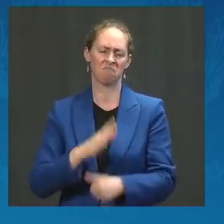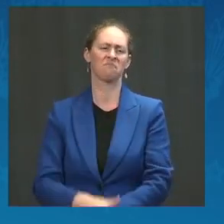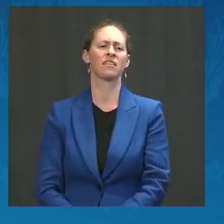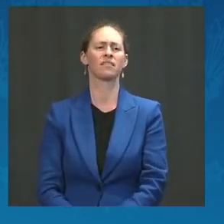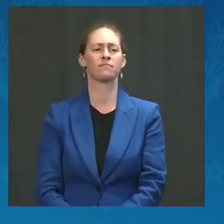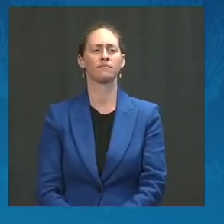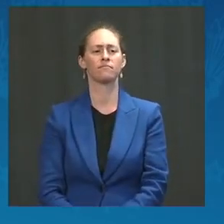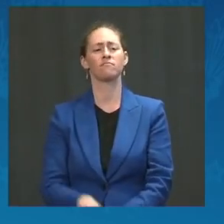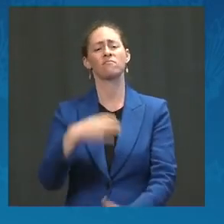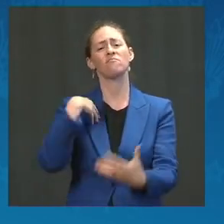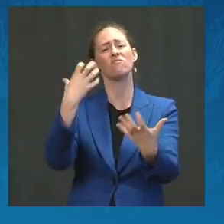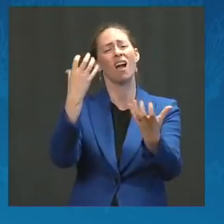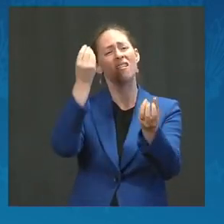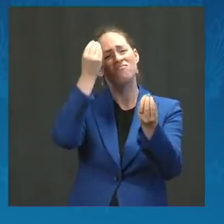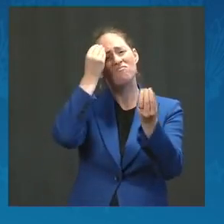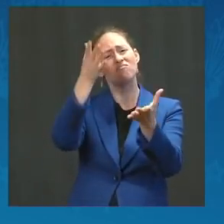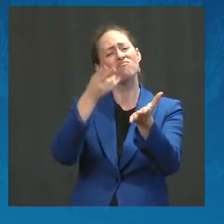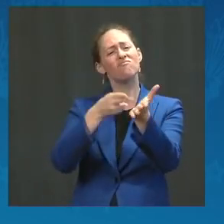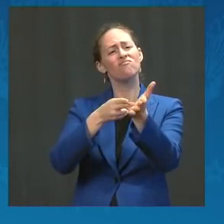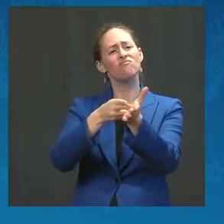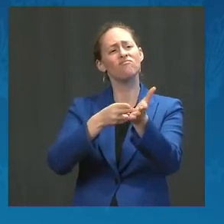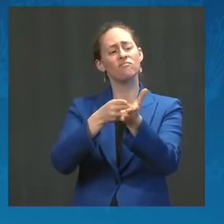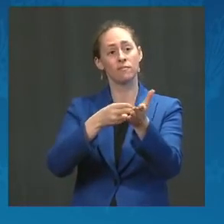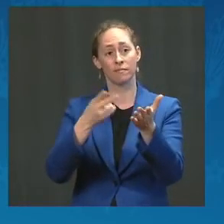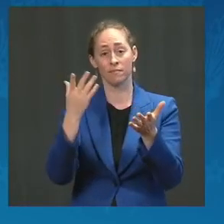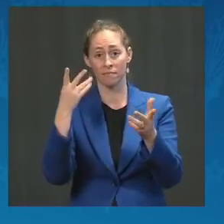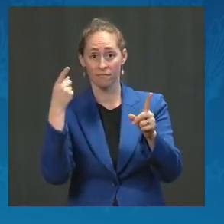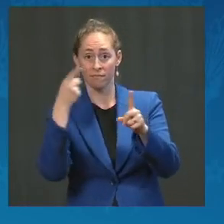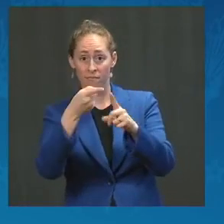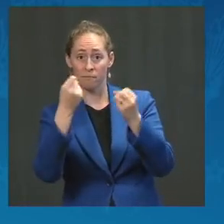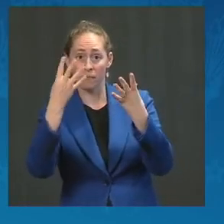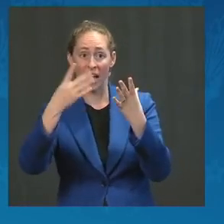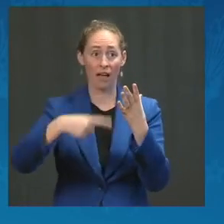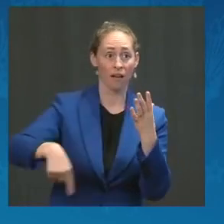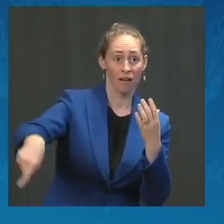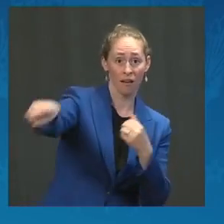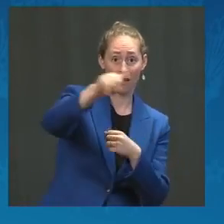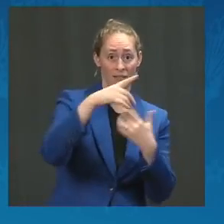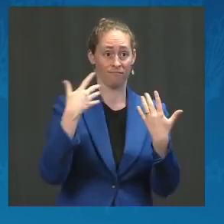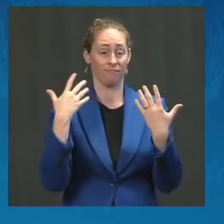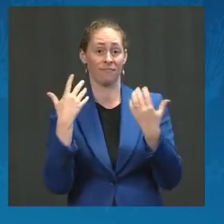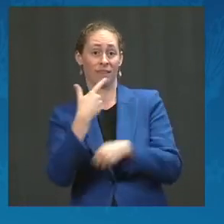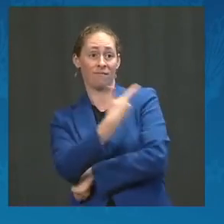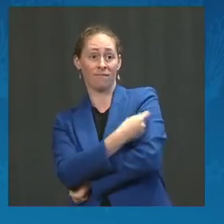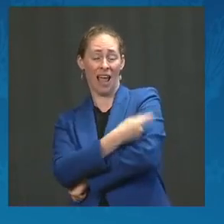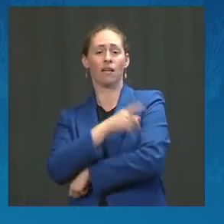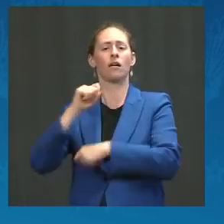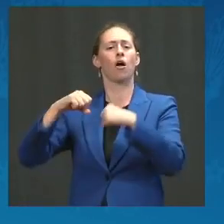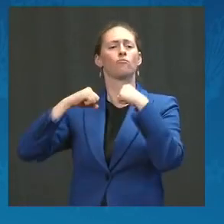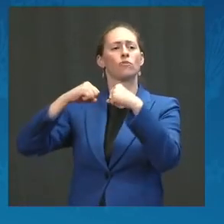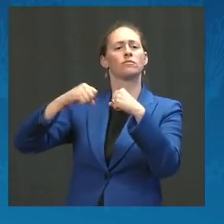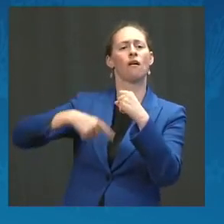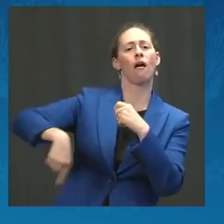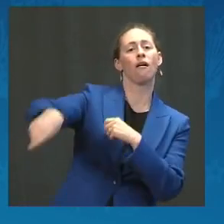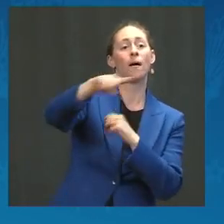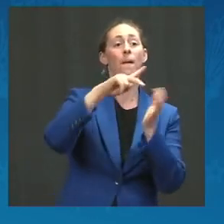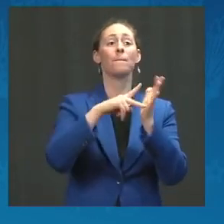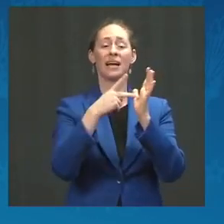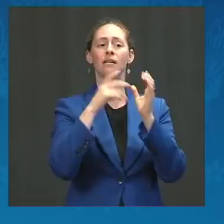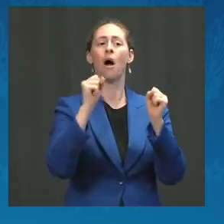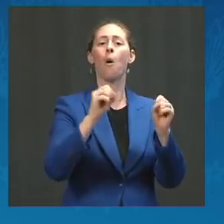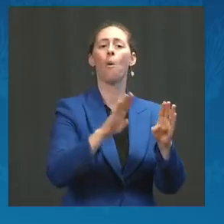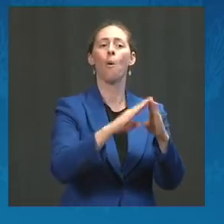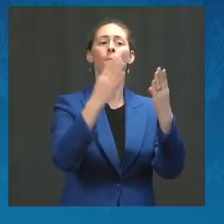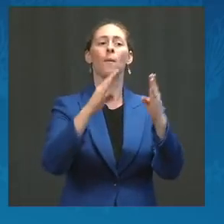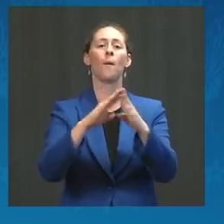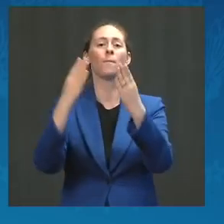as more people get vaccinated, we are better protected as a nation to continue reopening safely and responsibly. We are